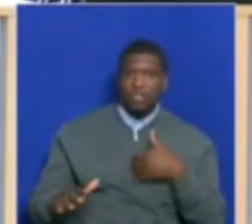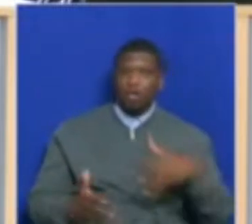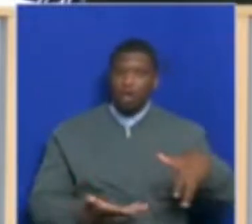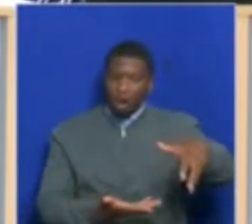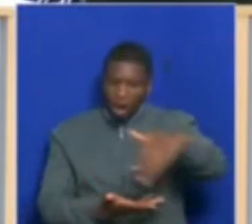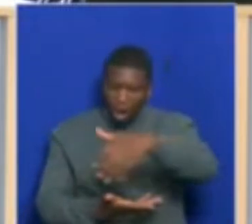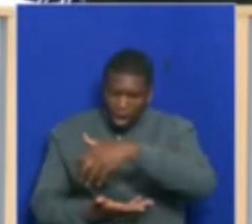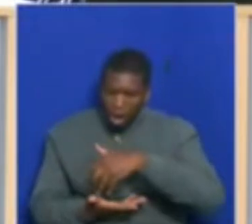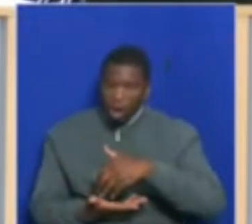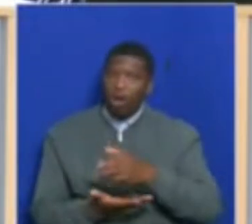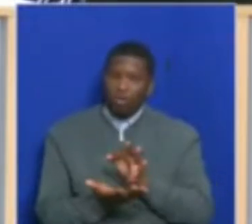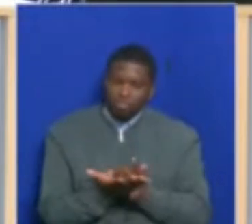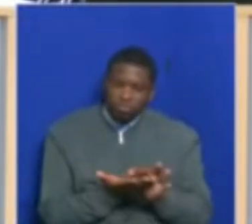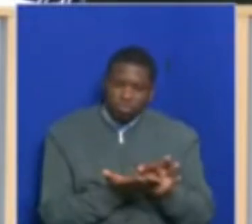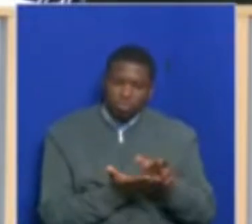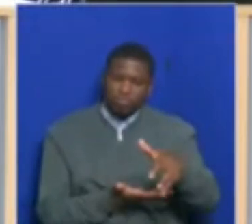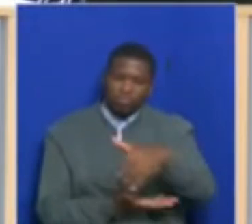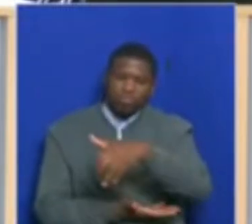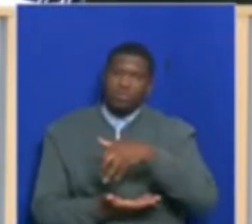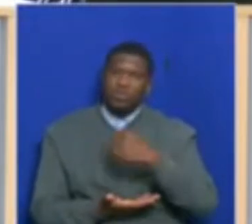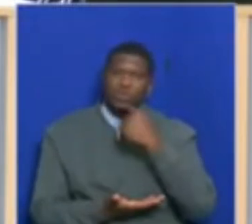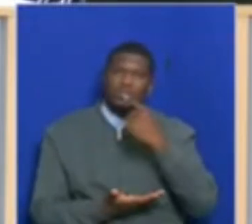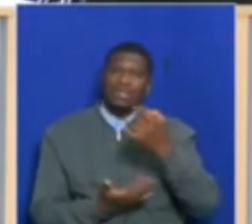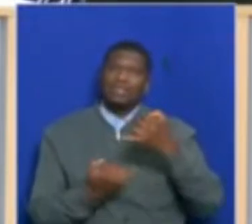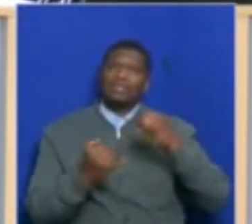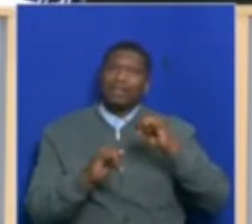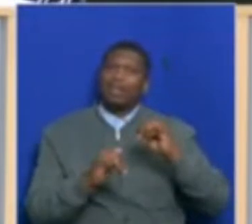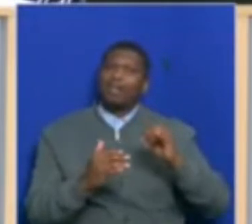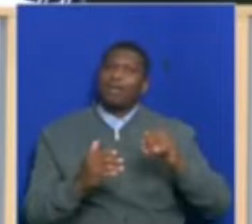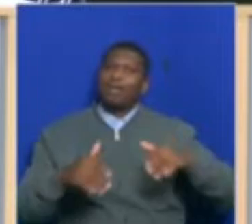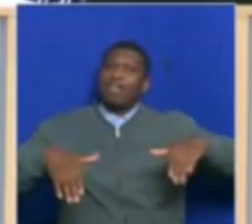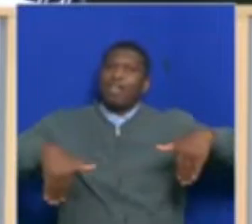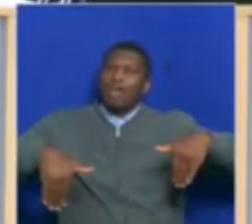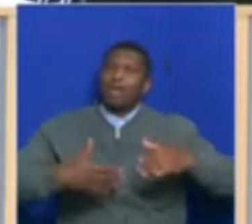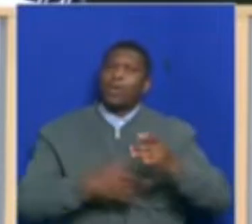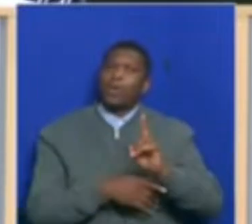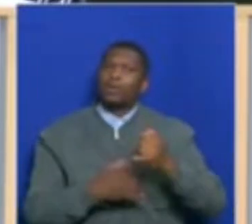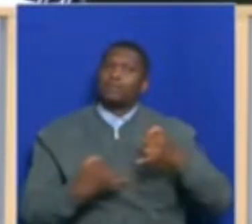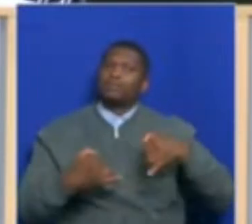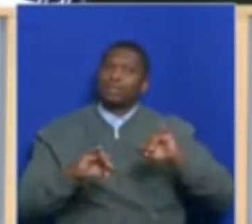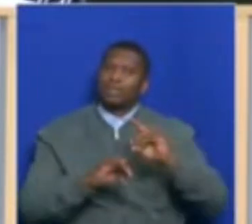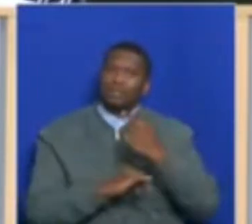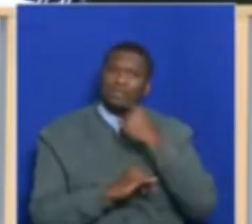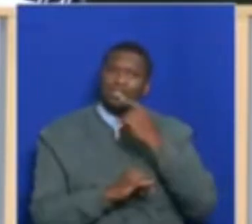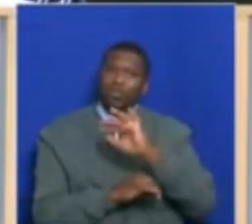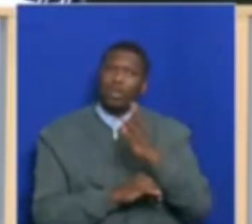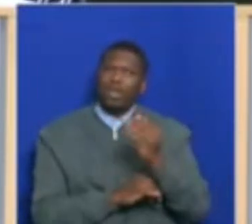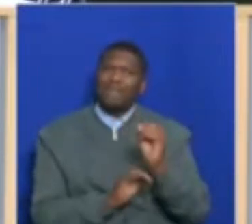say lacks from this docket that makes you say there was nothing of consequence?